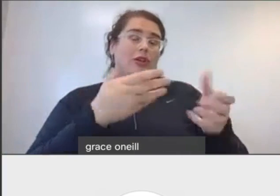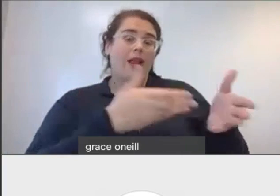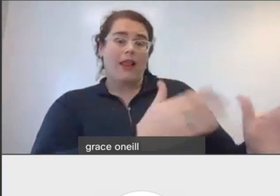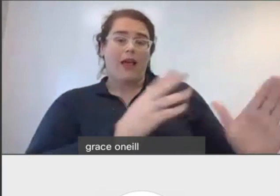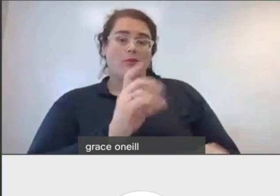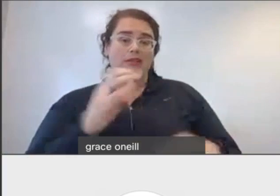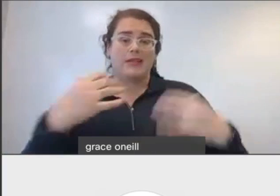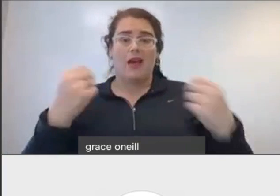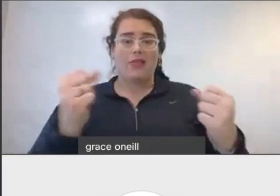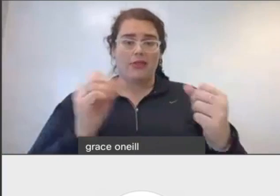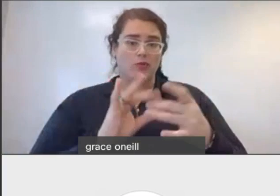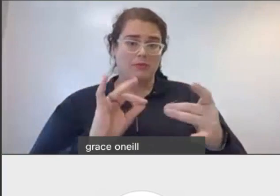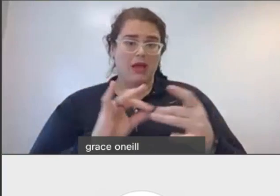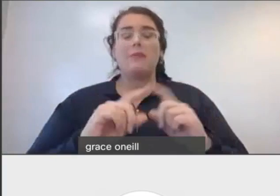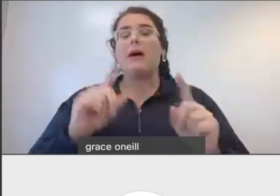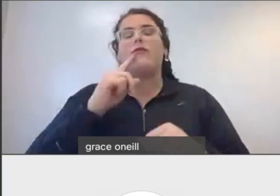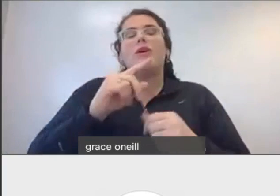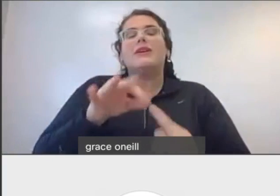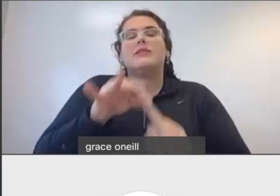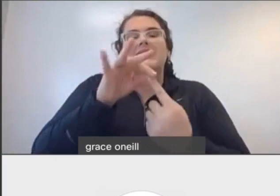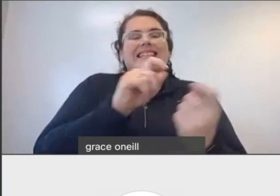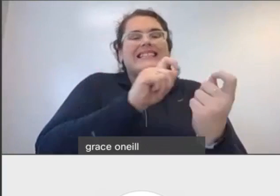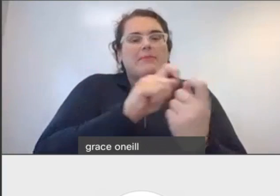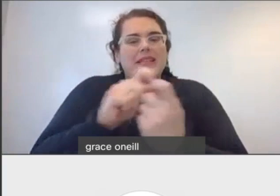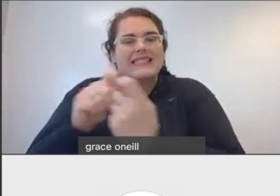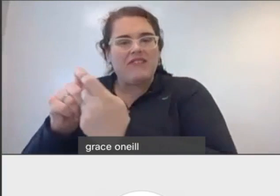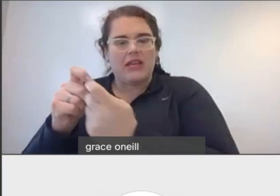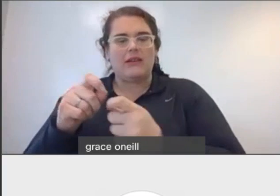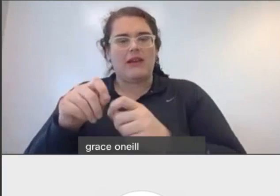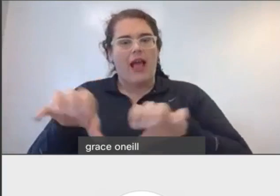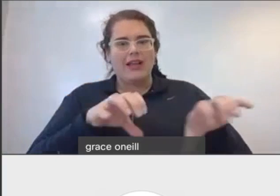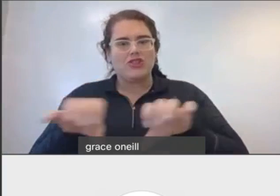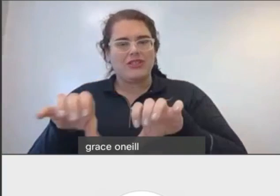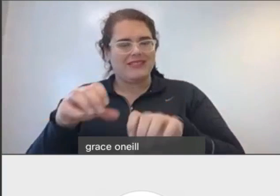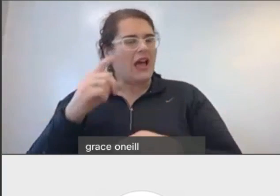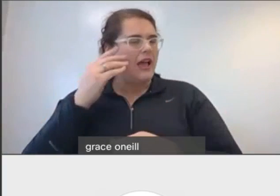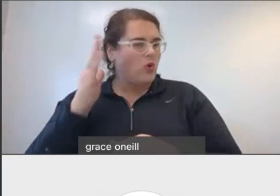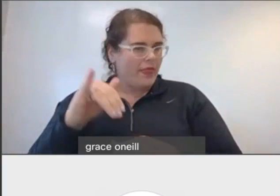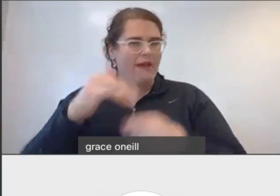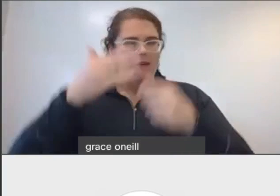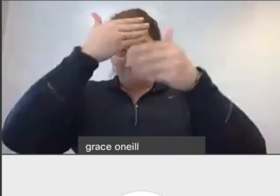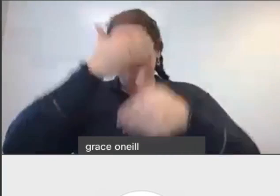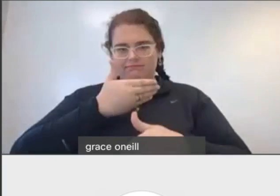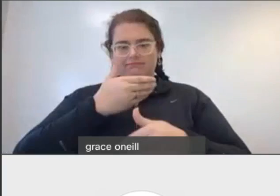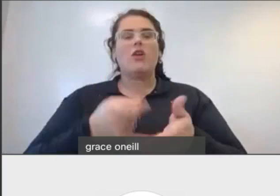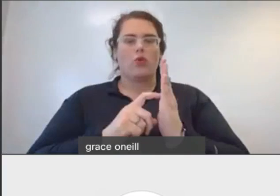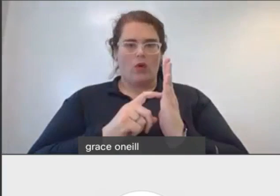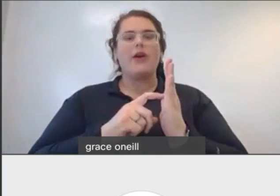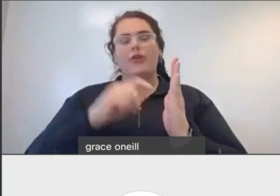for particular procedures. And I don't believe that has changed. Those procedures still present